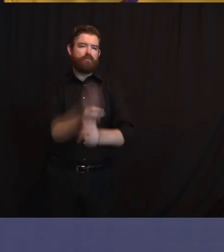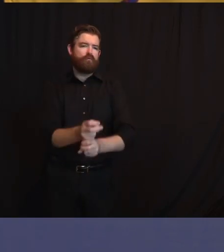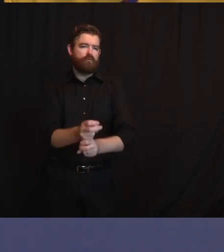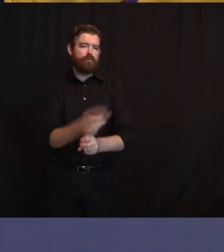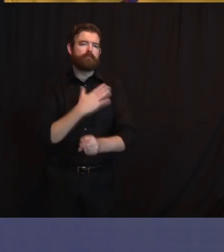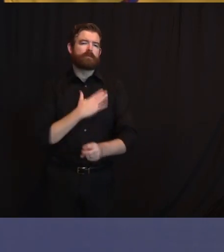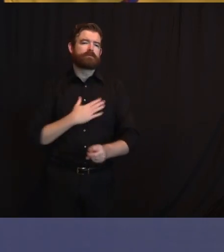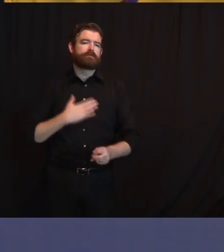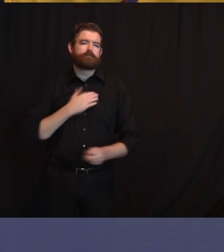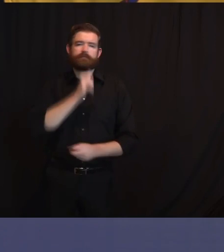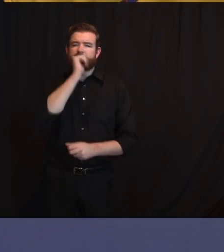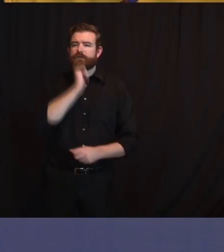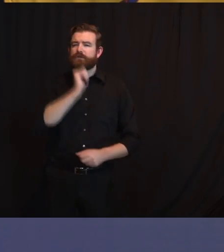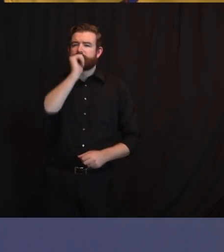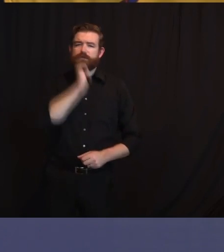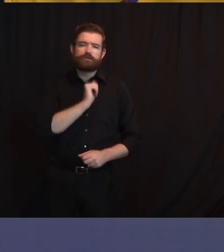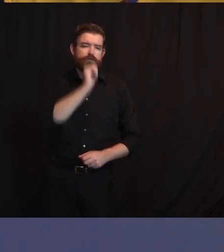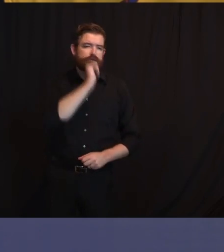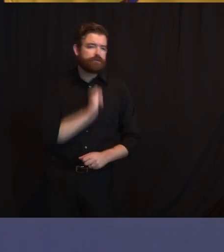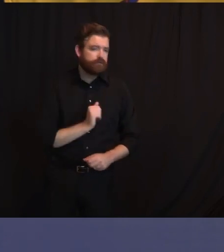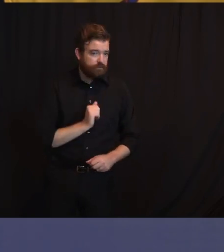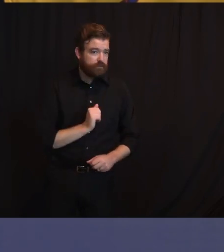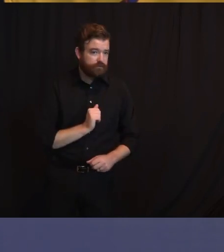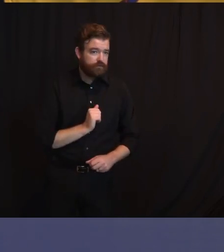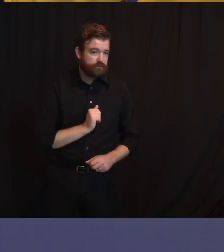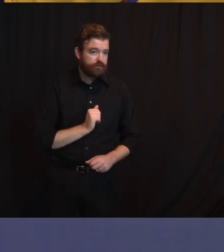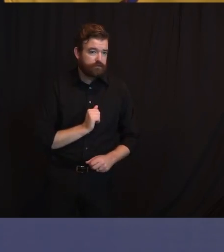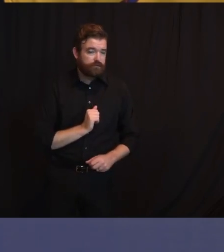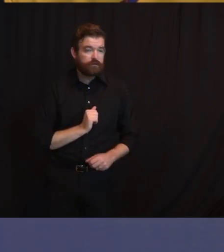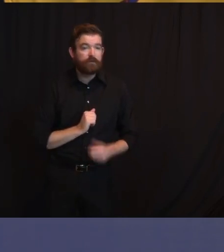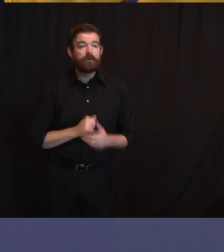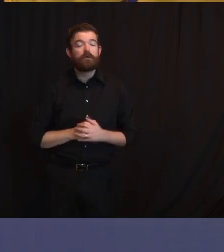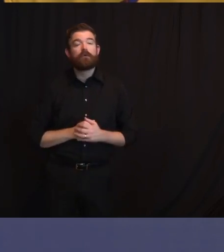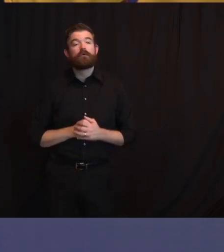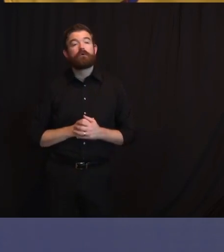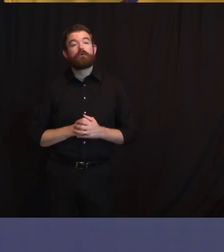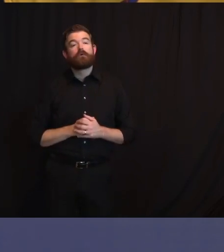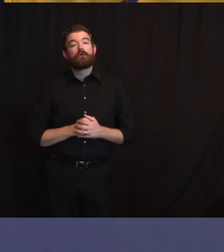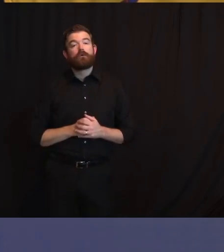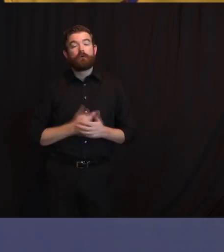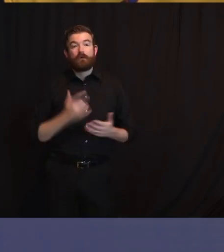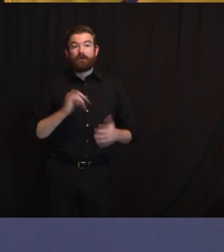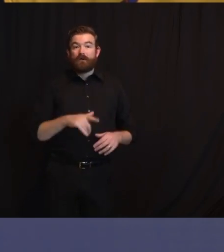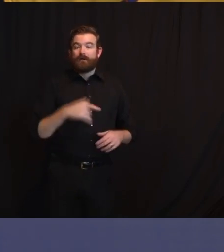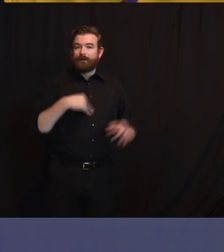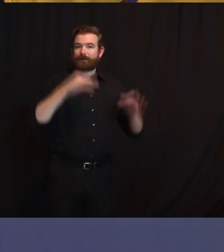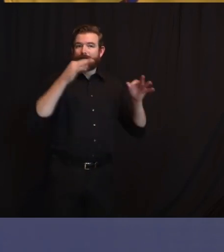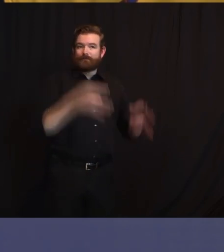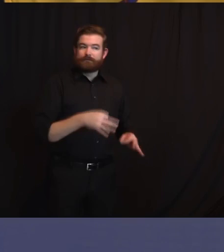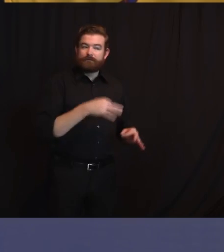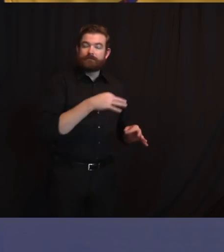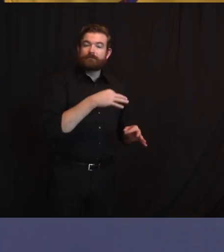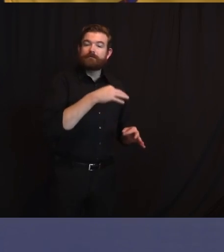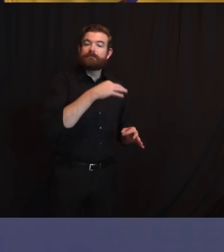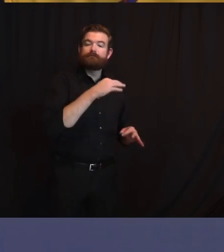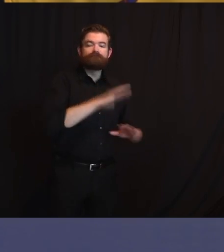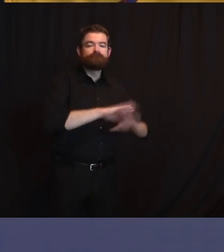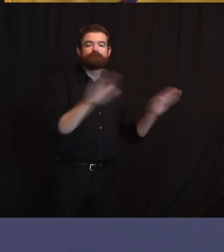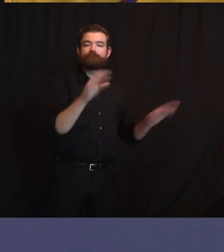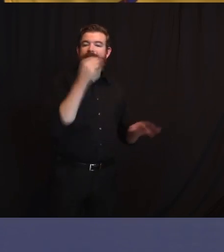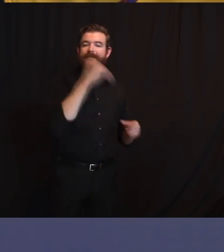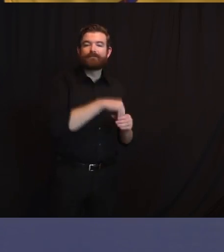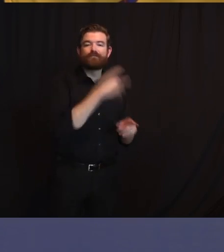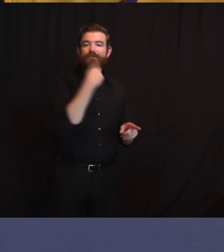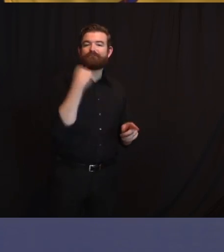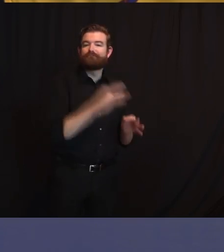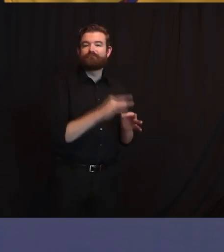This is not, you don't take decisions like the one we took today on indoor dining easily. One thing I didn't say, other than getting